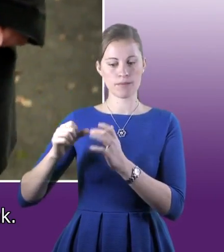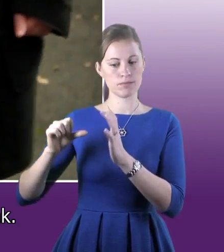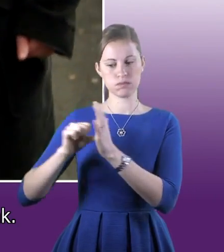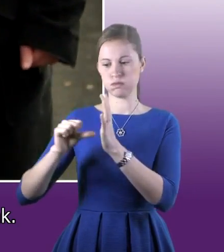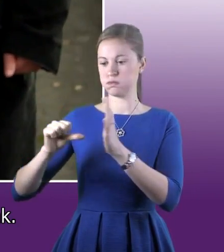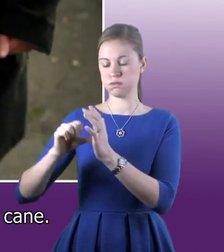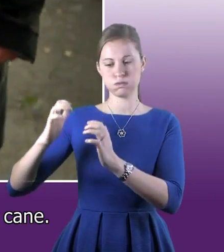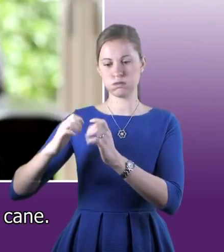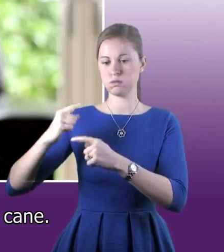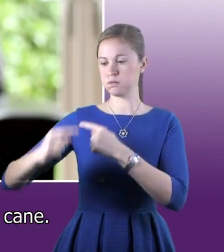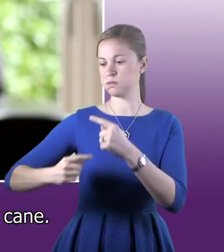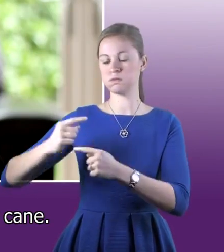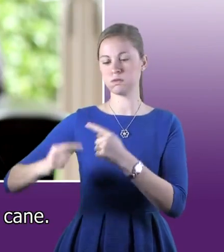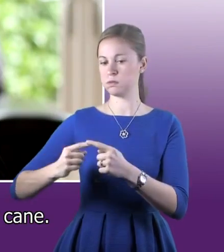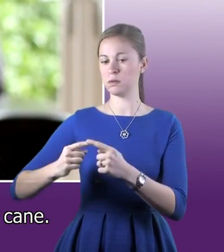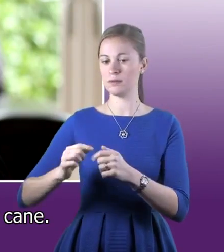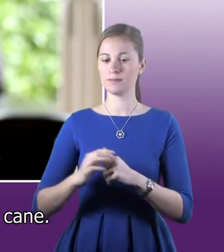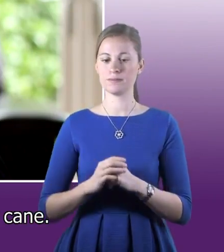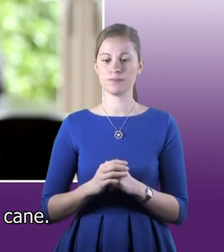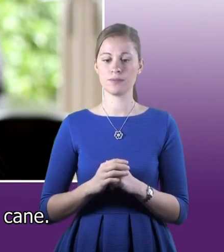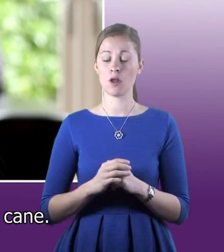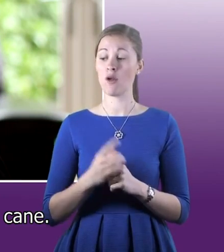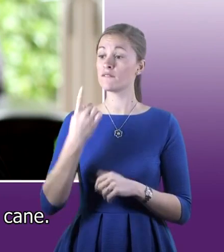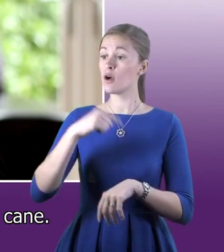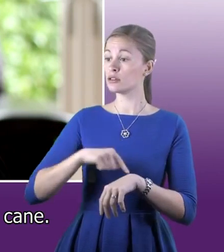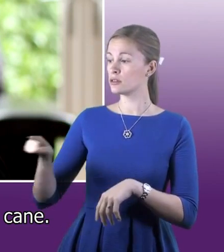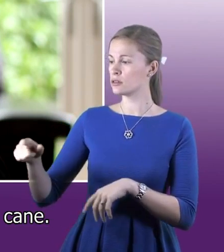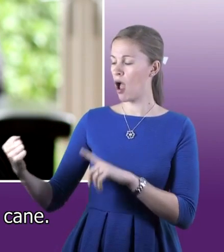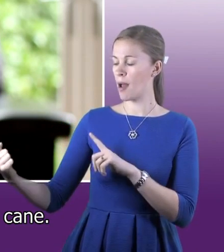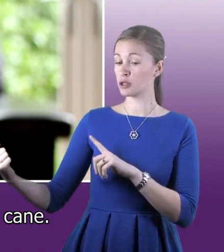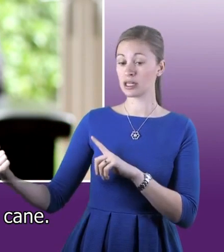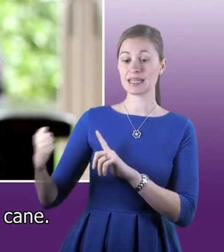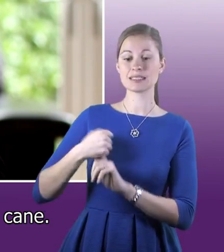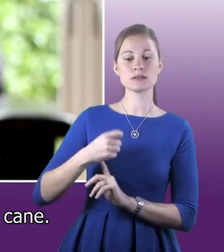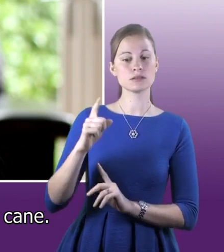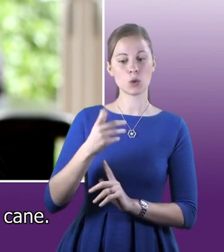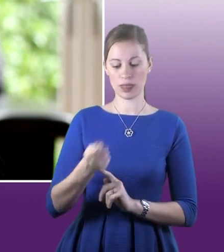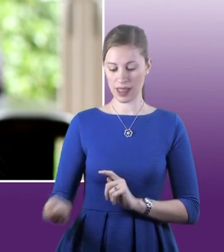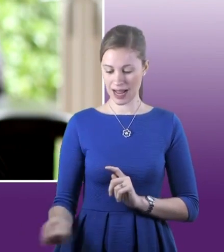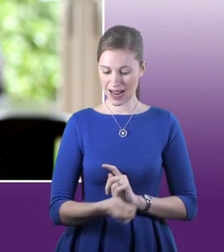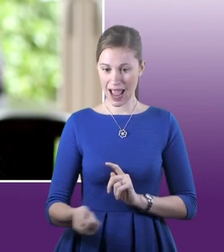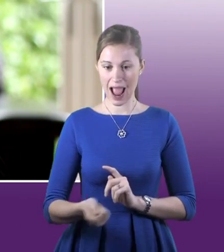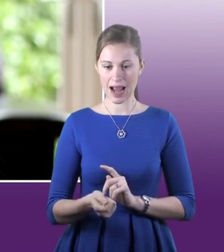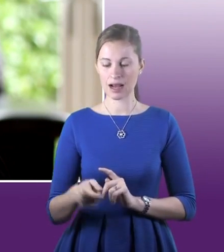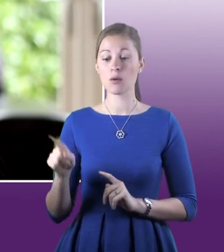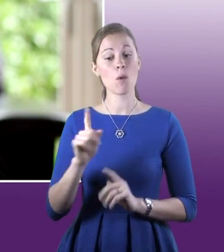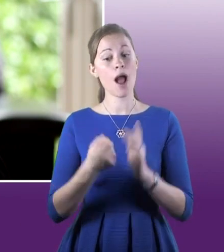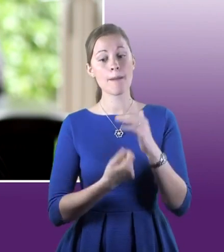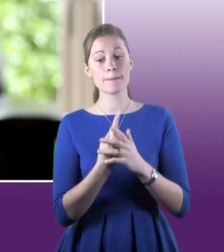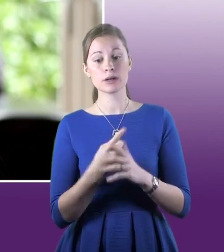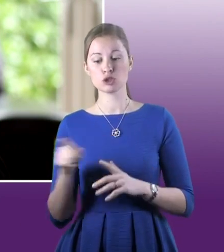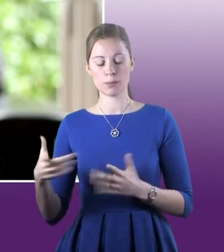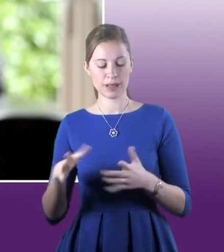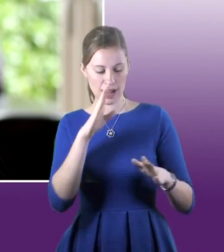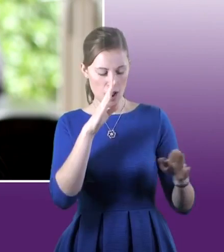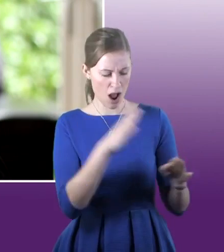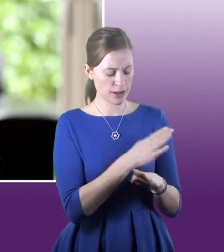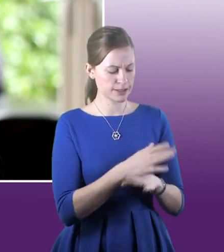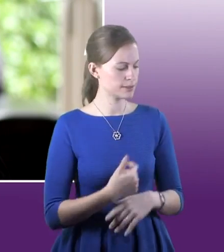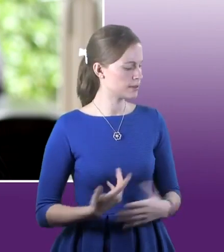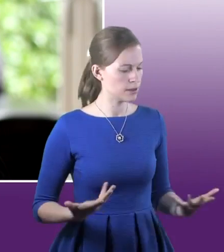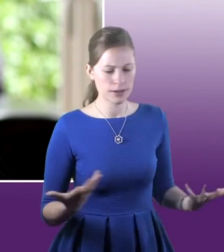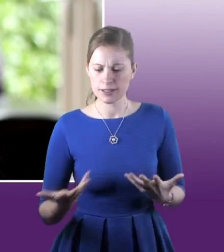break. The first time she hit me was actually with my cane. She'd hidden it, and I shouted